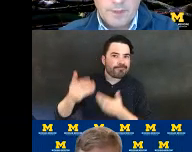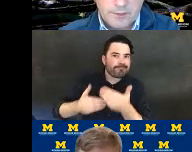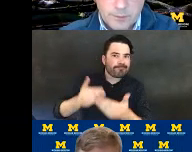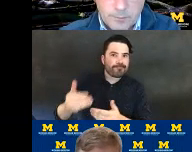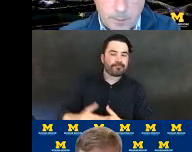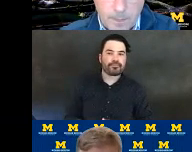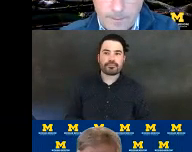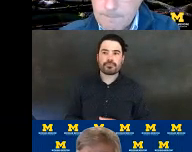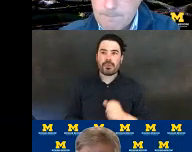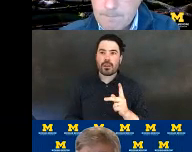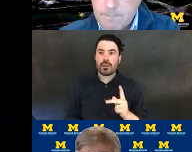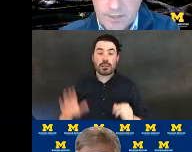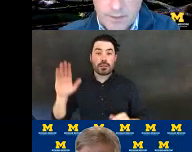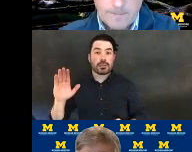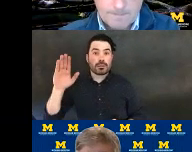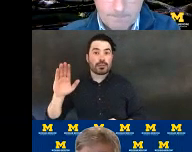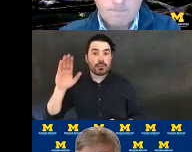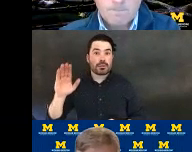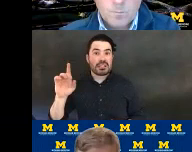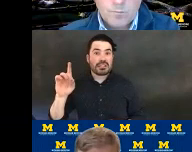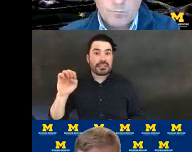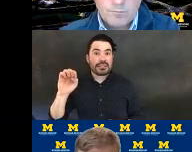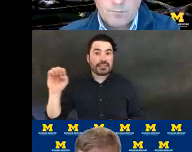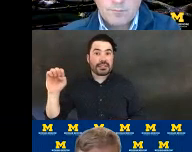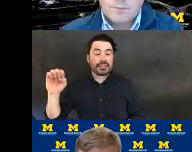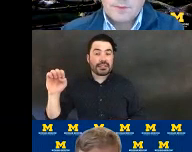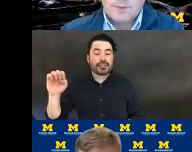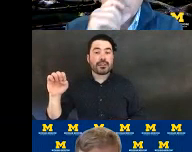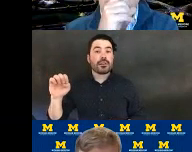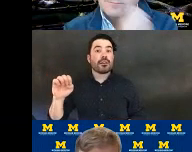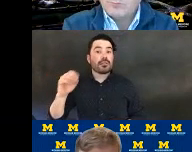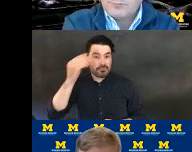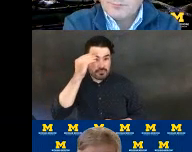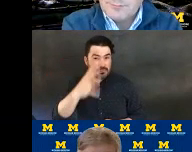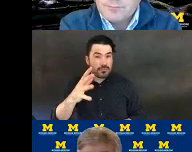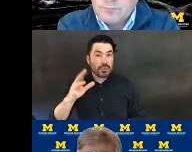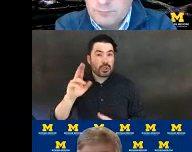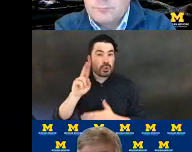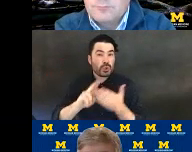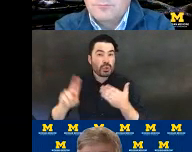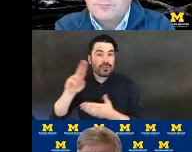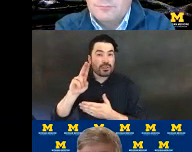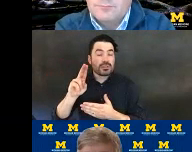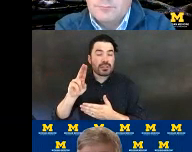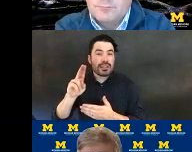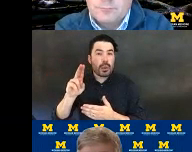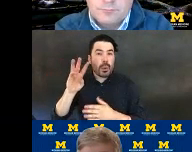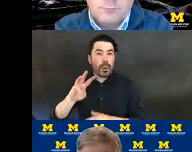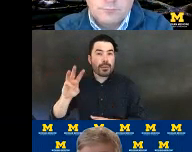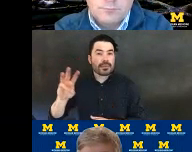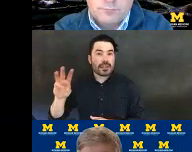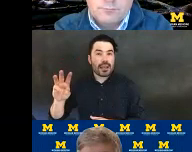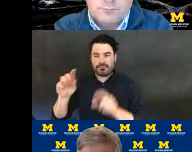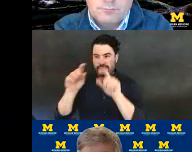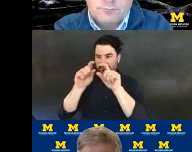Great, thank you. Keith, this is Dee. Also on the campus website, you can go to the benefits section and there